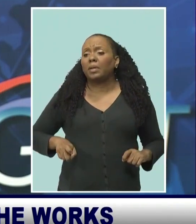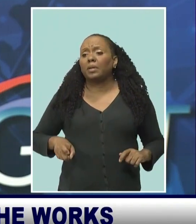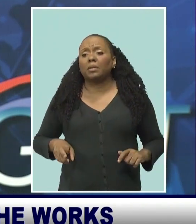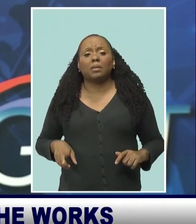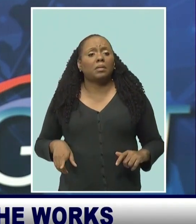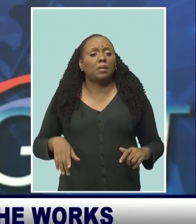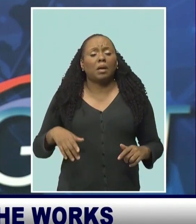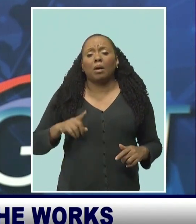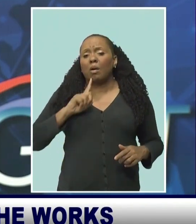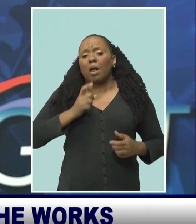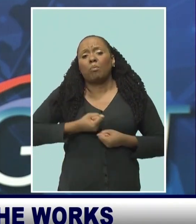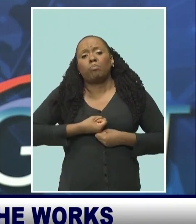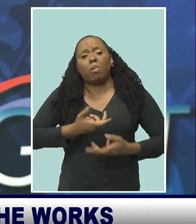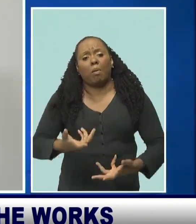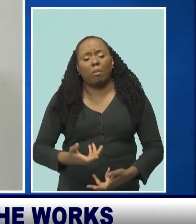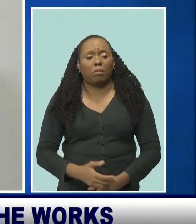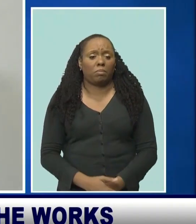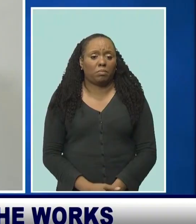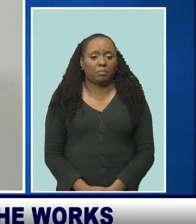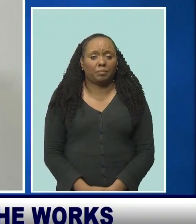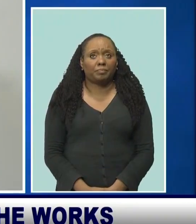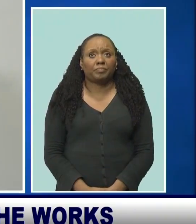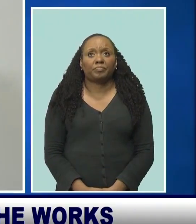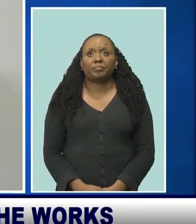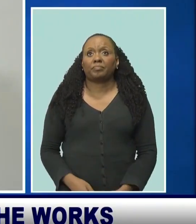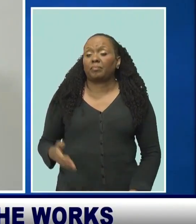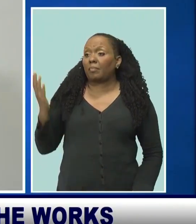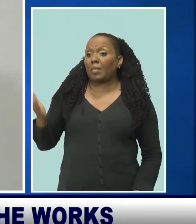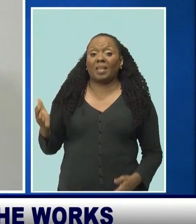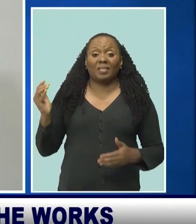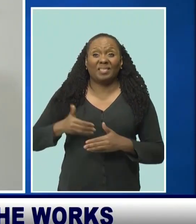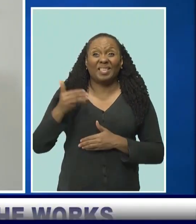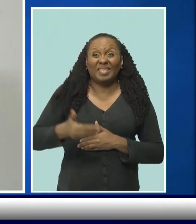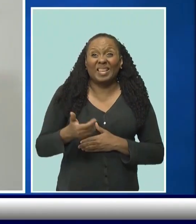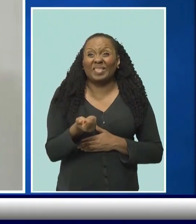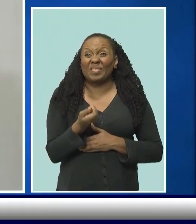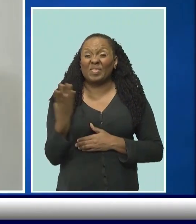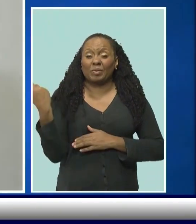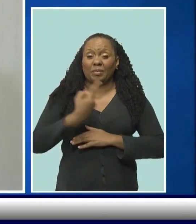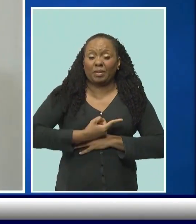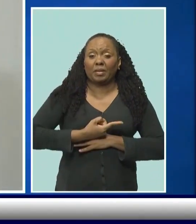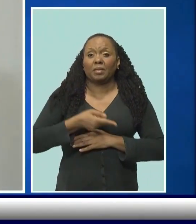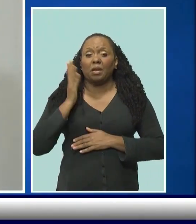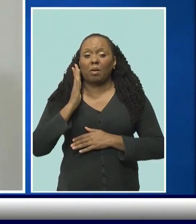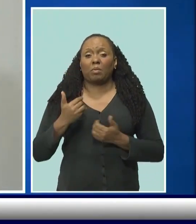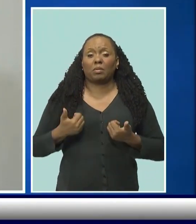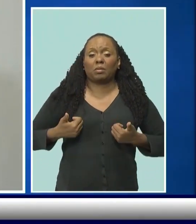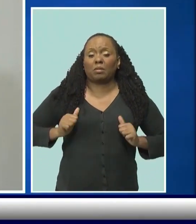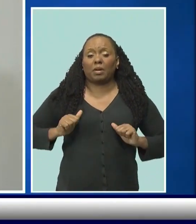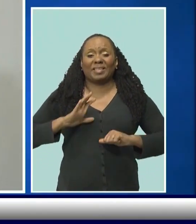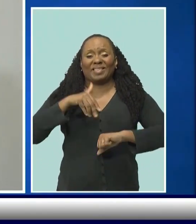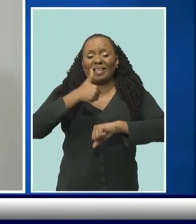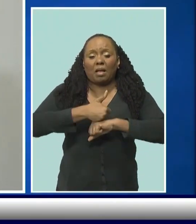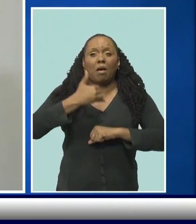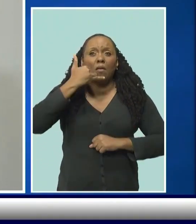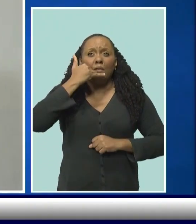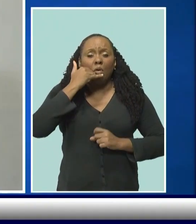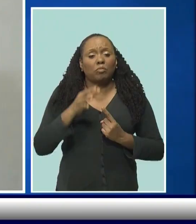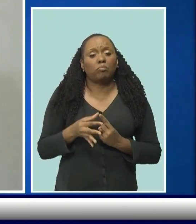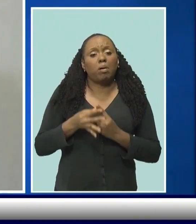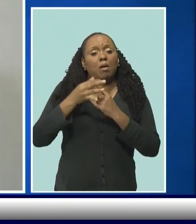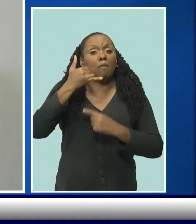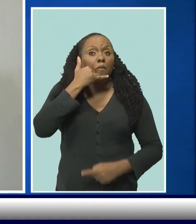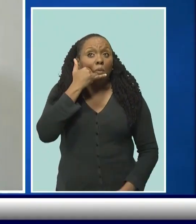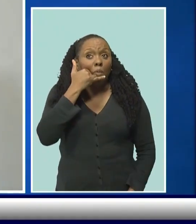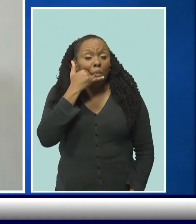turn. What we'll do in the next few days, we'll try to put up something and where people could be able to call, I have a certain time. But then